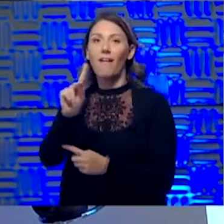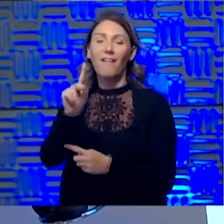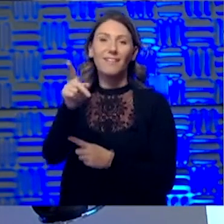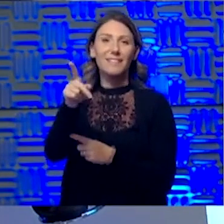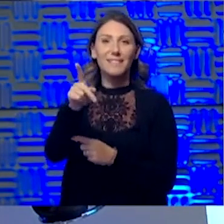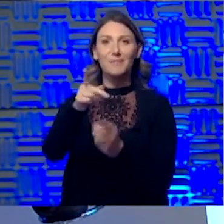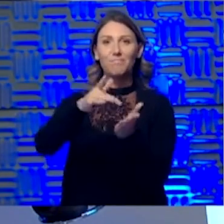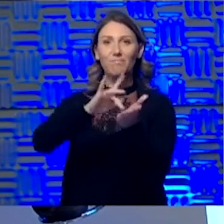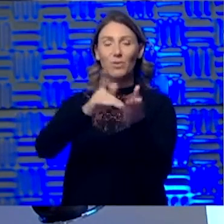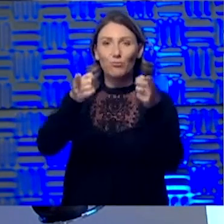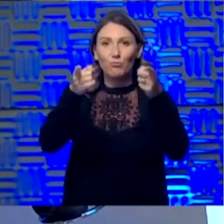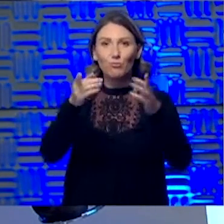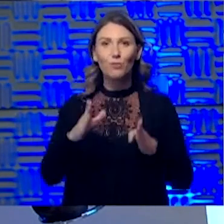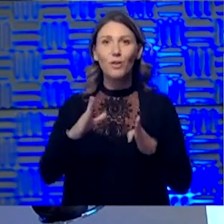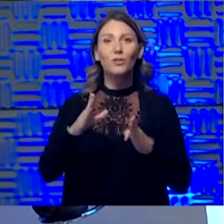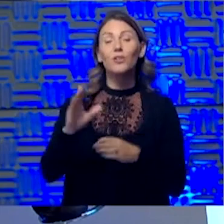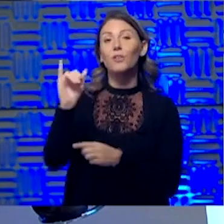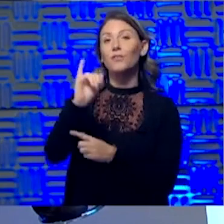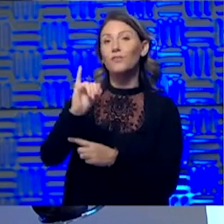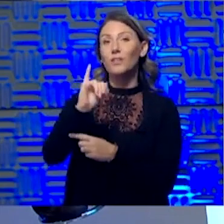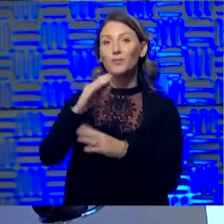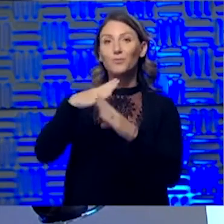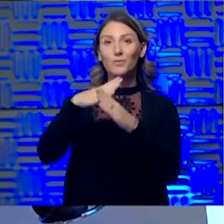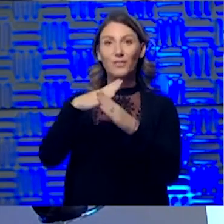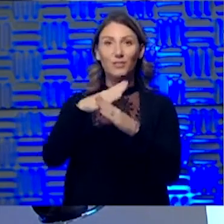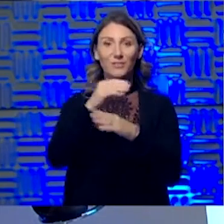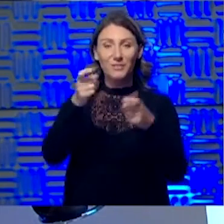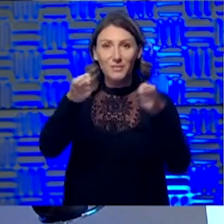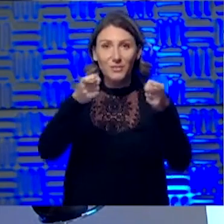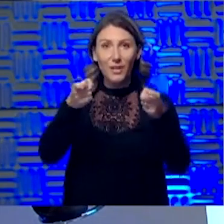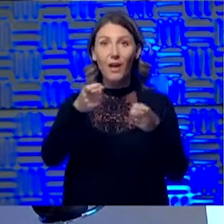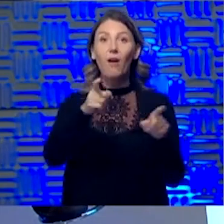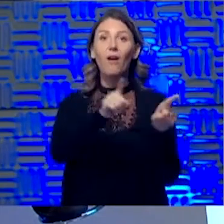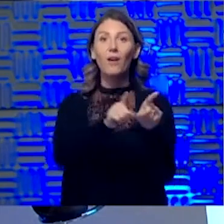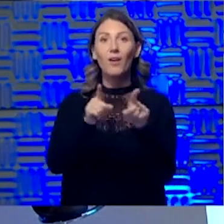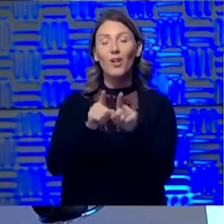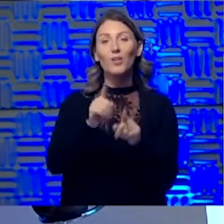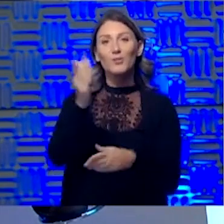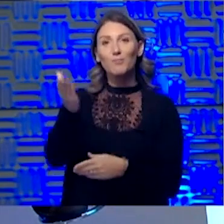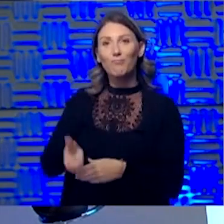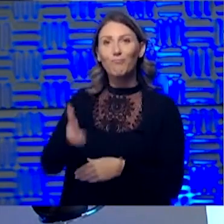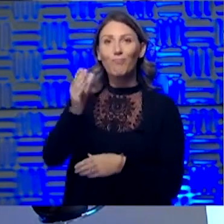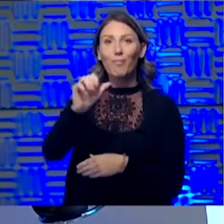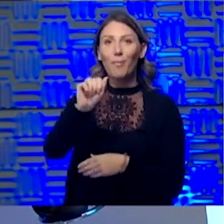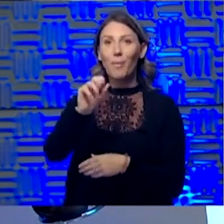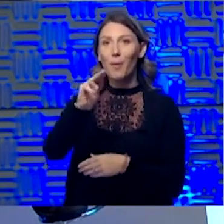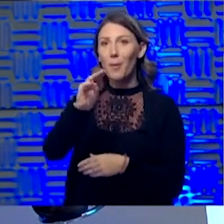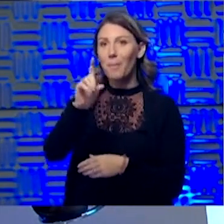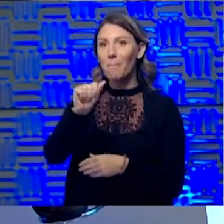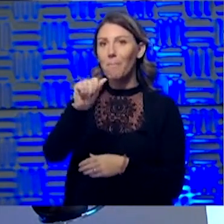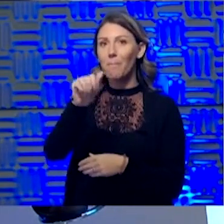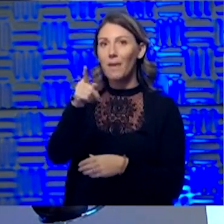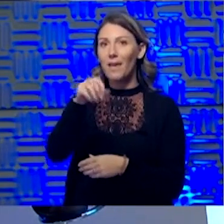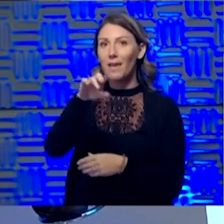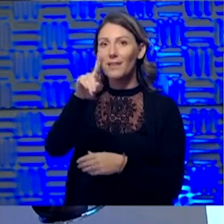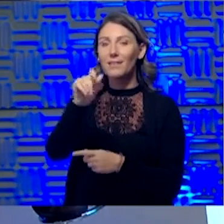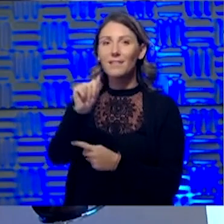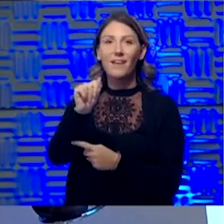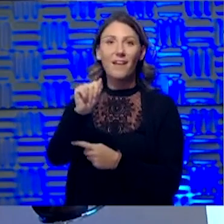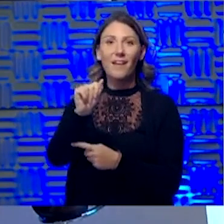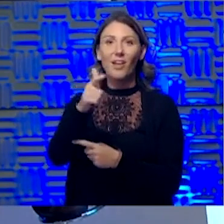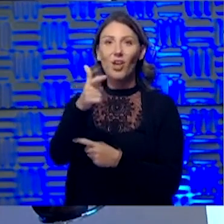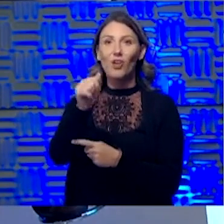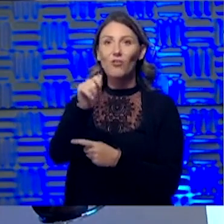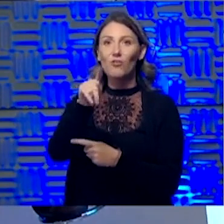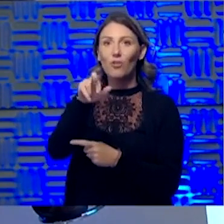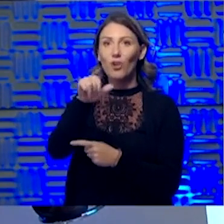Control. Infection Prevention and Control, and I'm also joined by Amanda Gartner, who really runs the whole thing, and she is the director of what we call